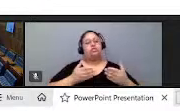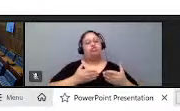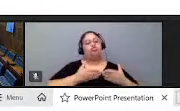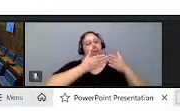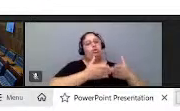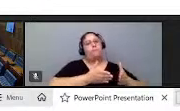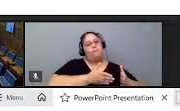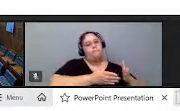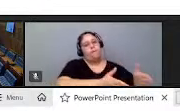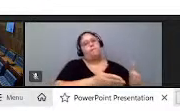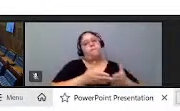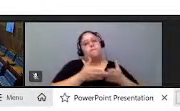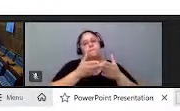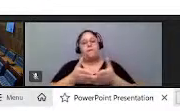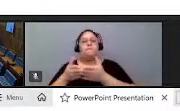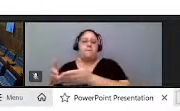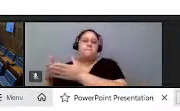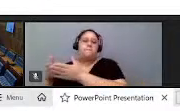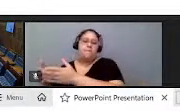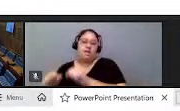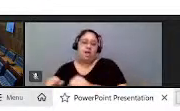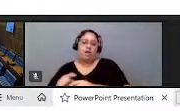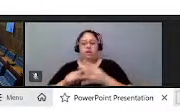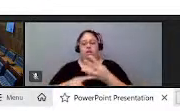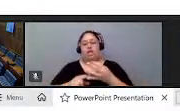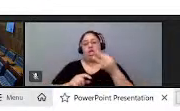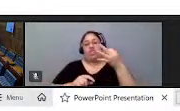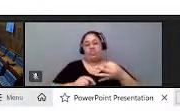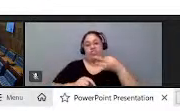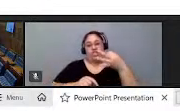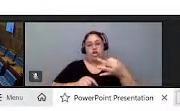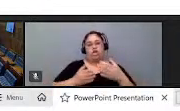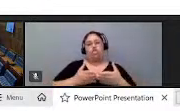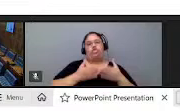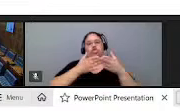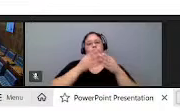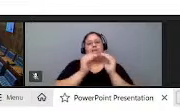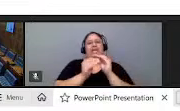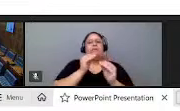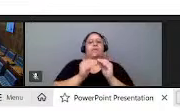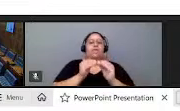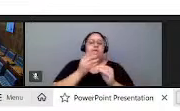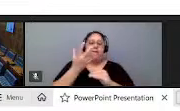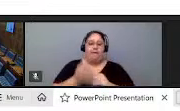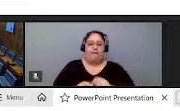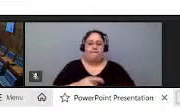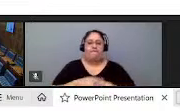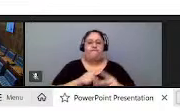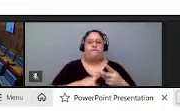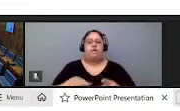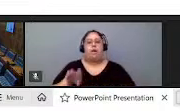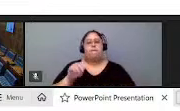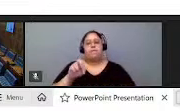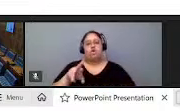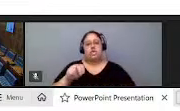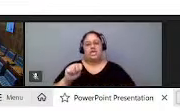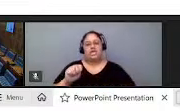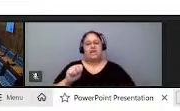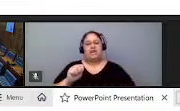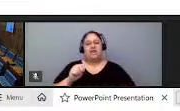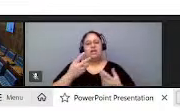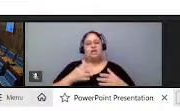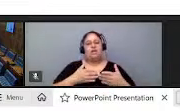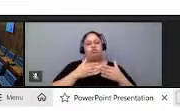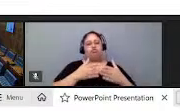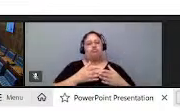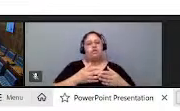moured uh we have three ship repair facilities um we have our marine Fleet and we will touch on that uh in the